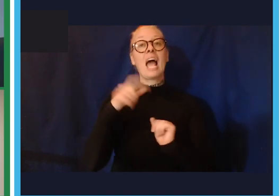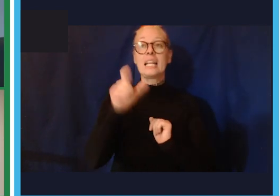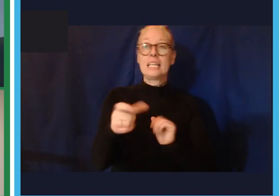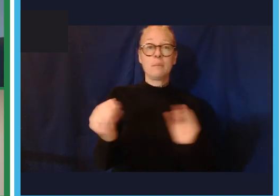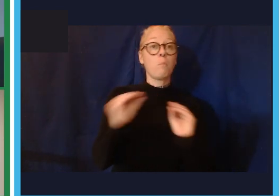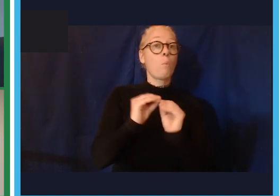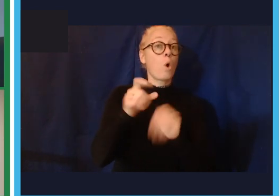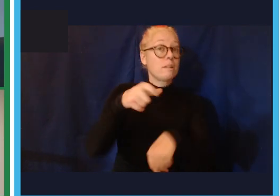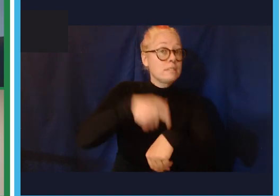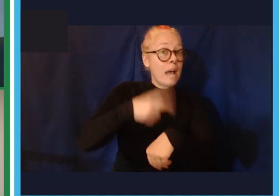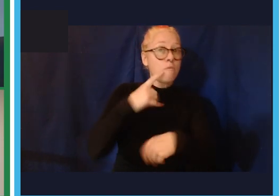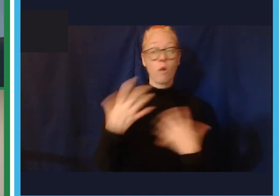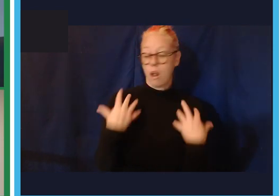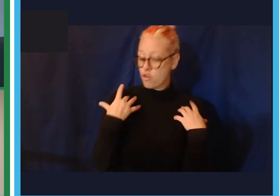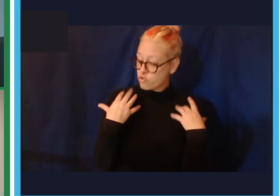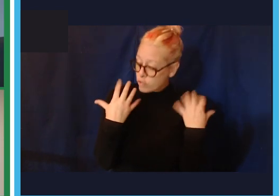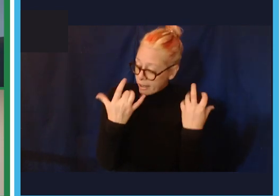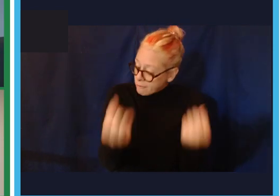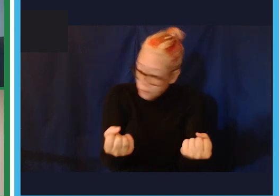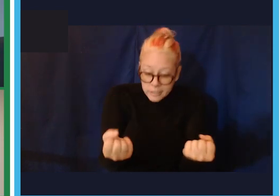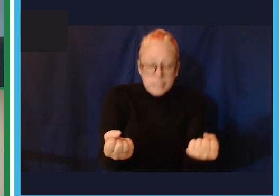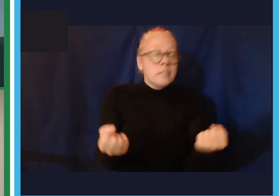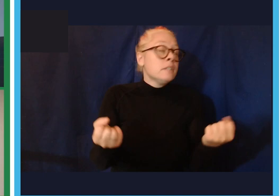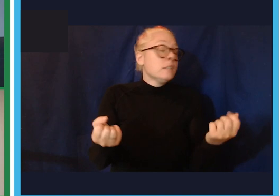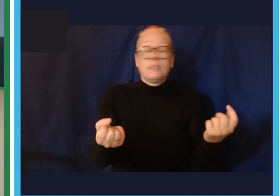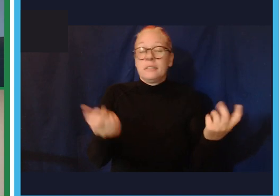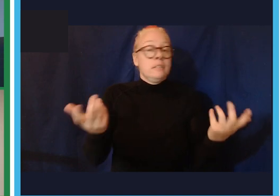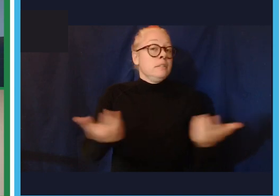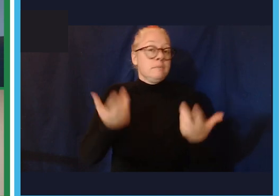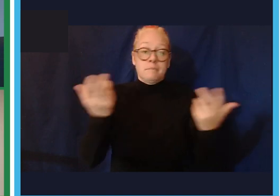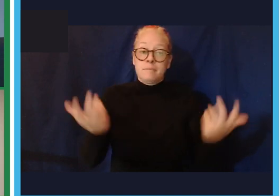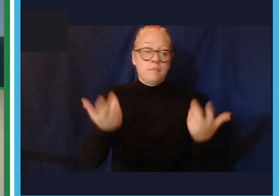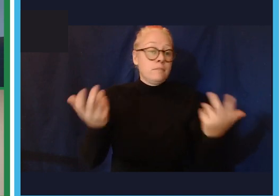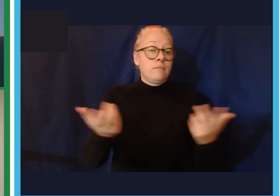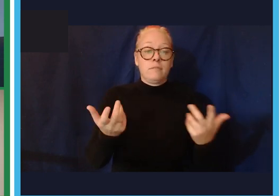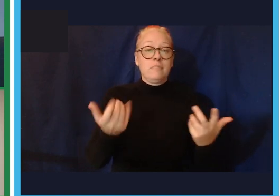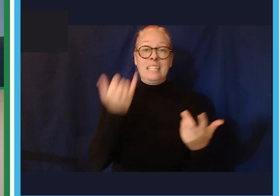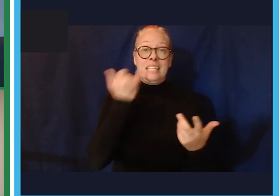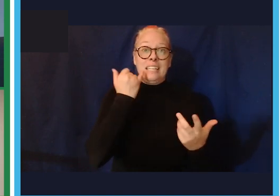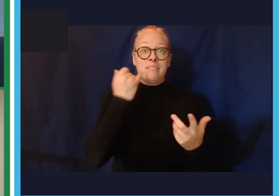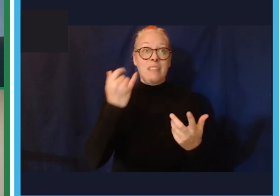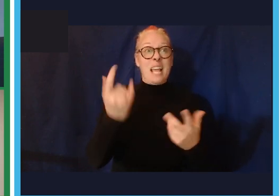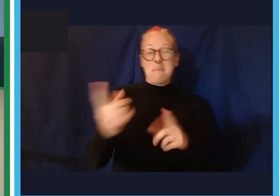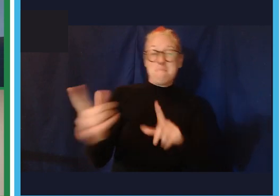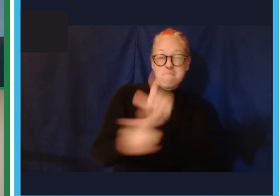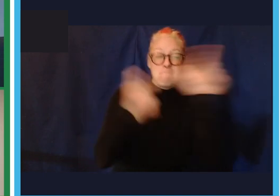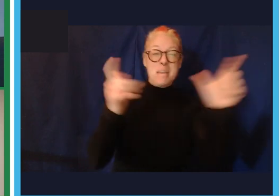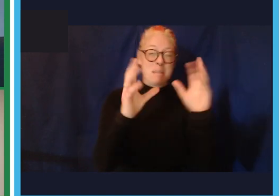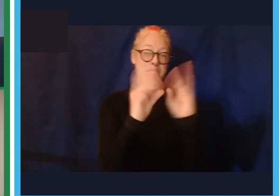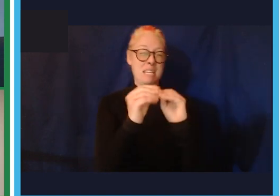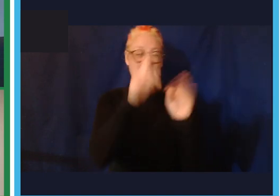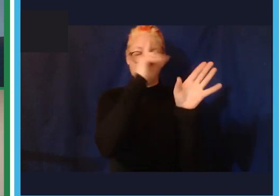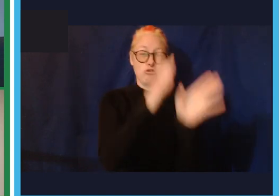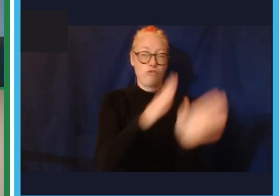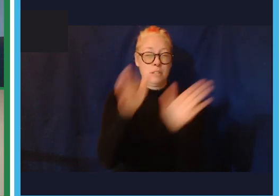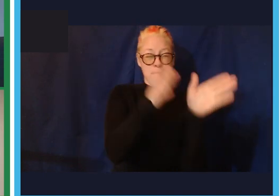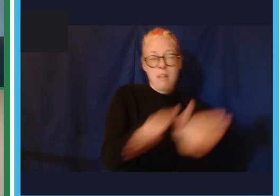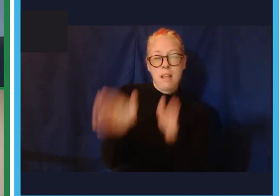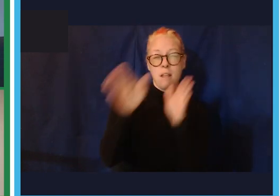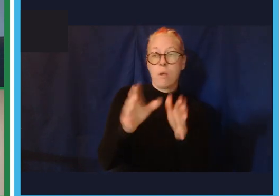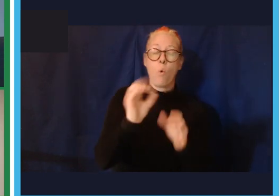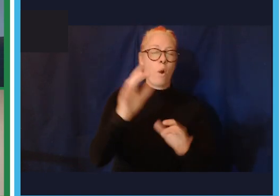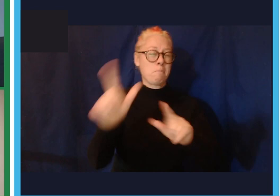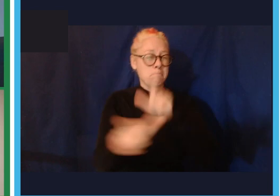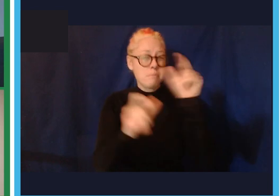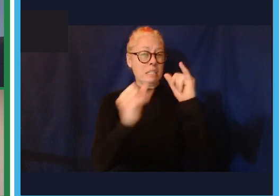or something like that. And I had not allowed myself up until that point to give myself that